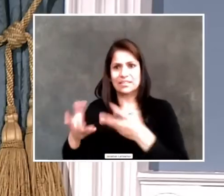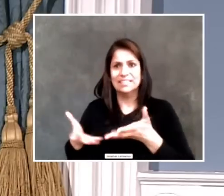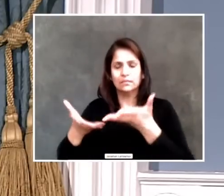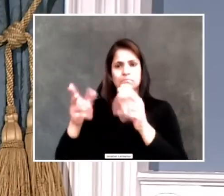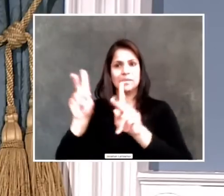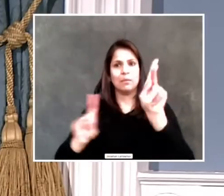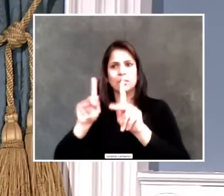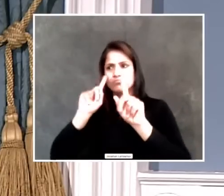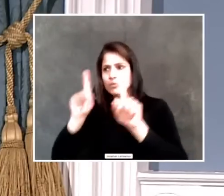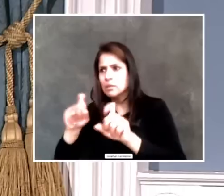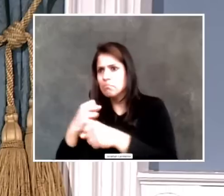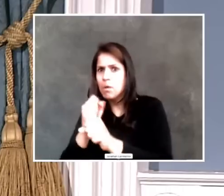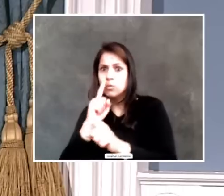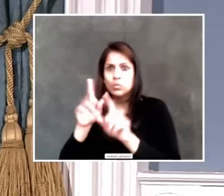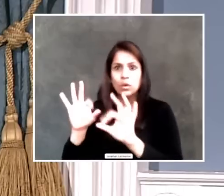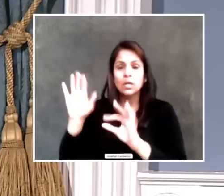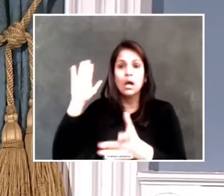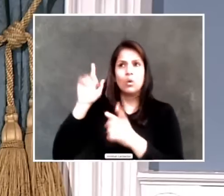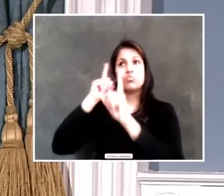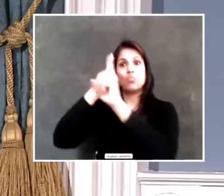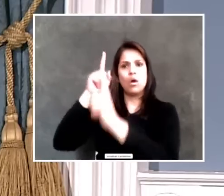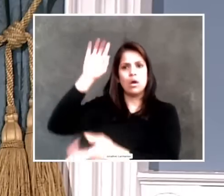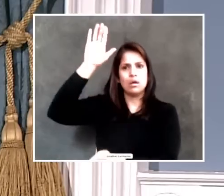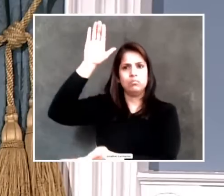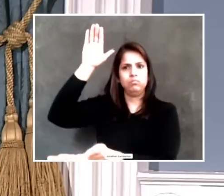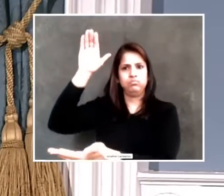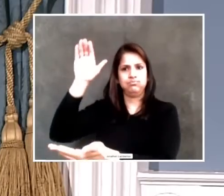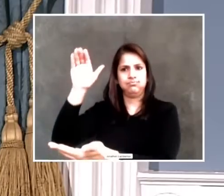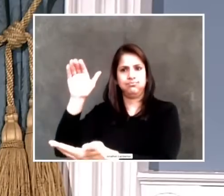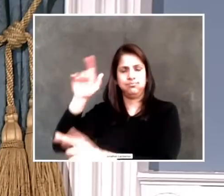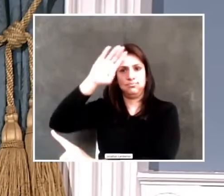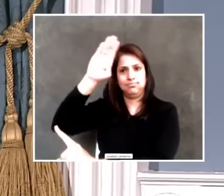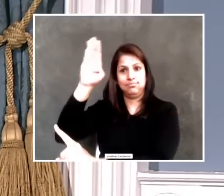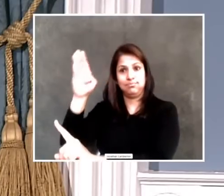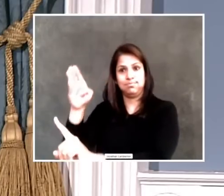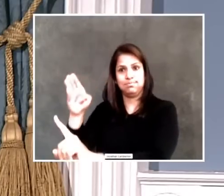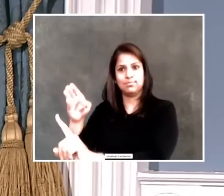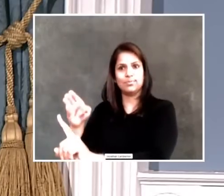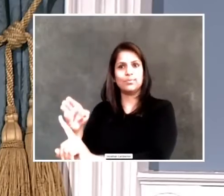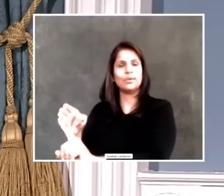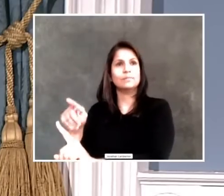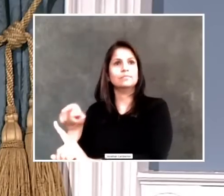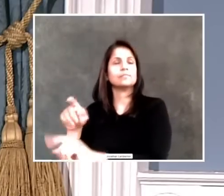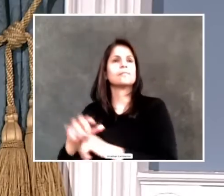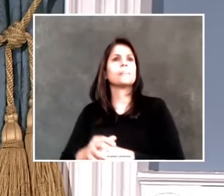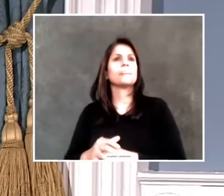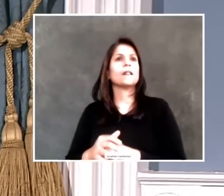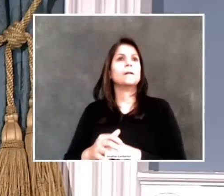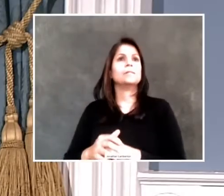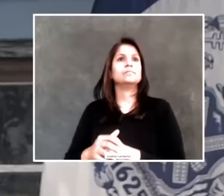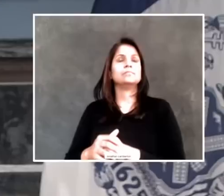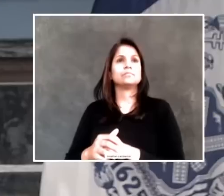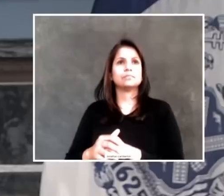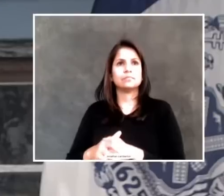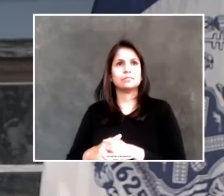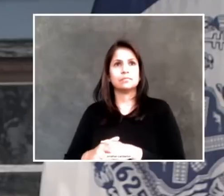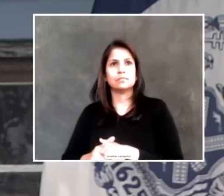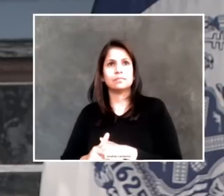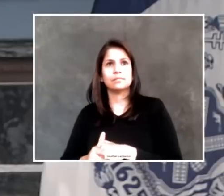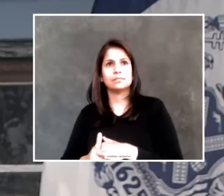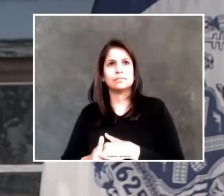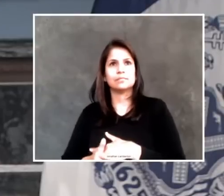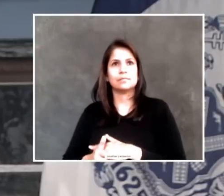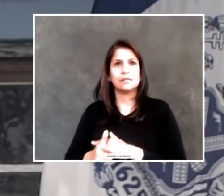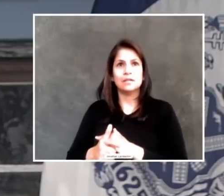isolation, in quarantine, so that we can further accelerate having fewer and fewer infections in the city. So thank